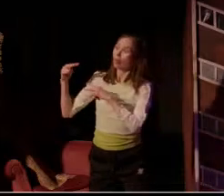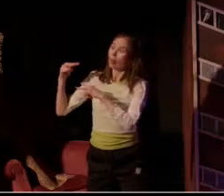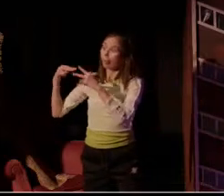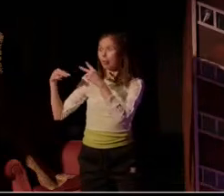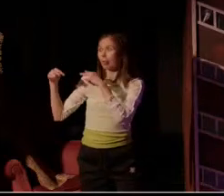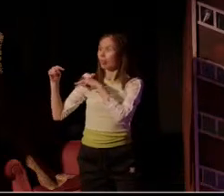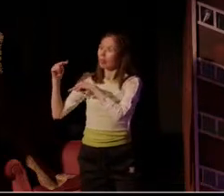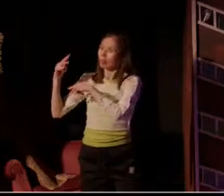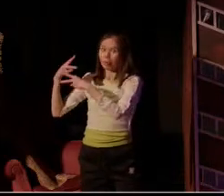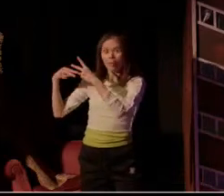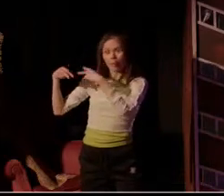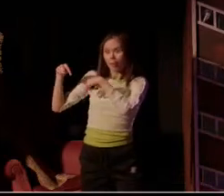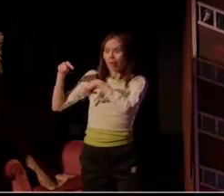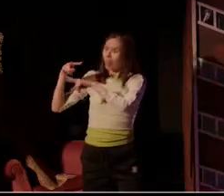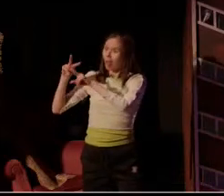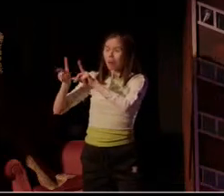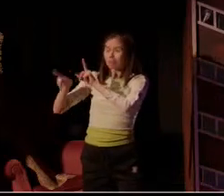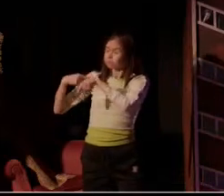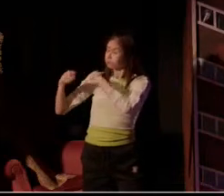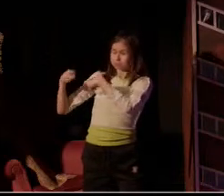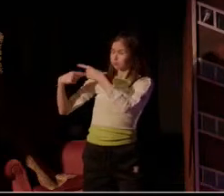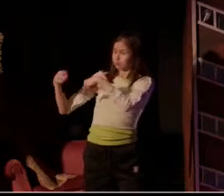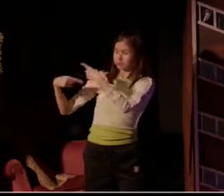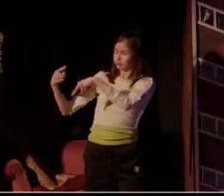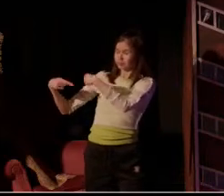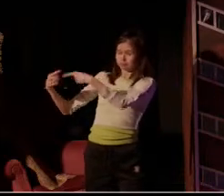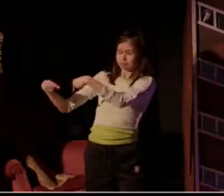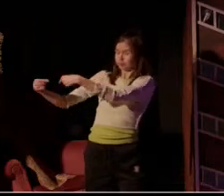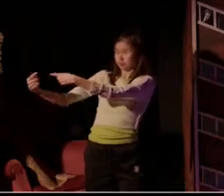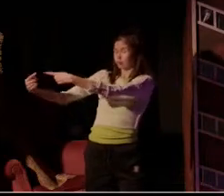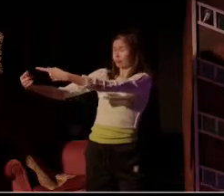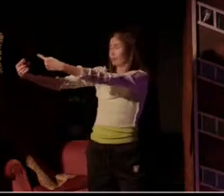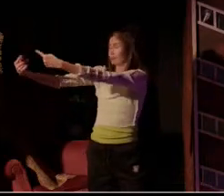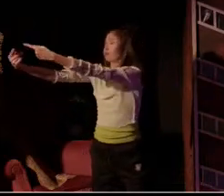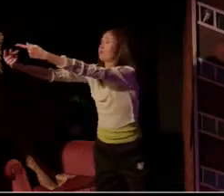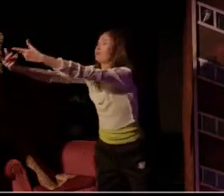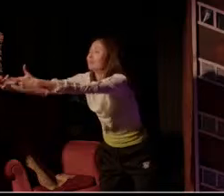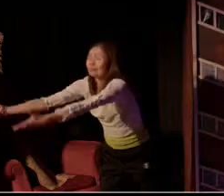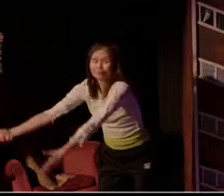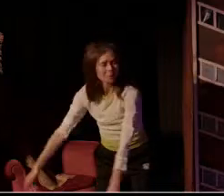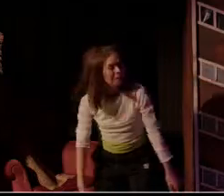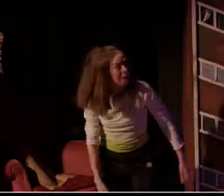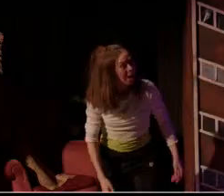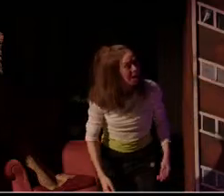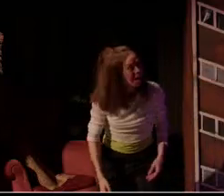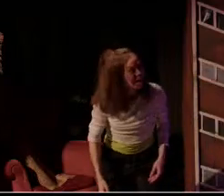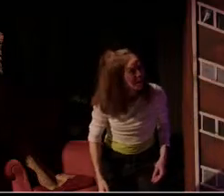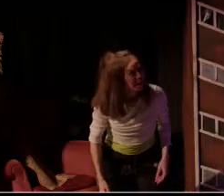daughter's eyes. And to be plain, thinks not half a kiss to tell who loves the other best.